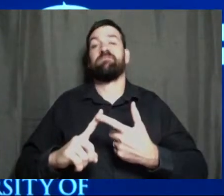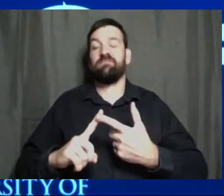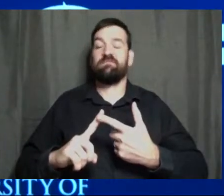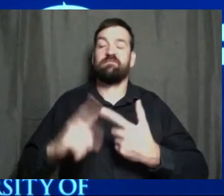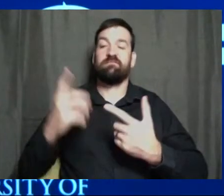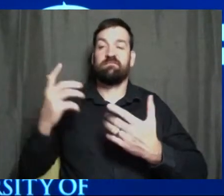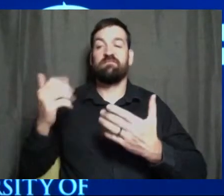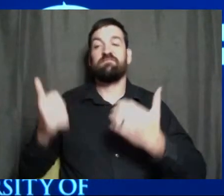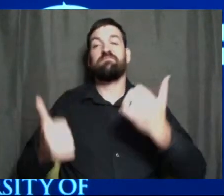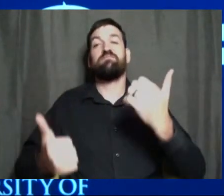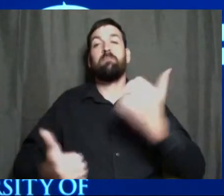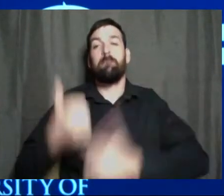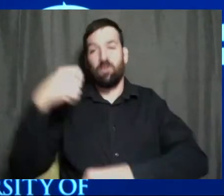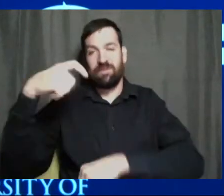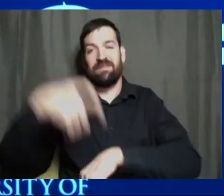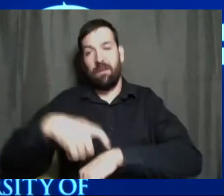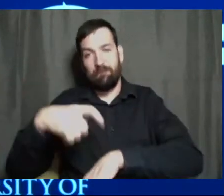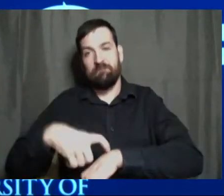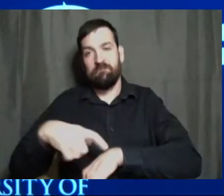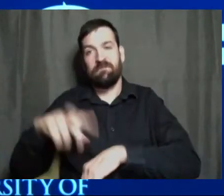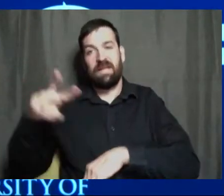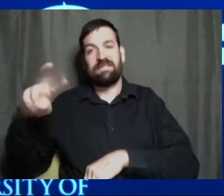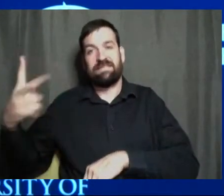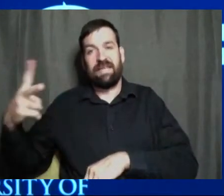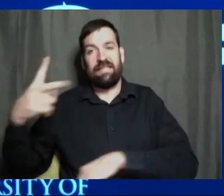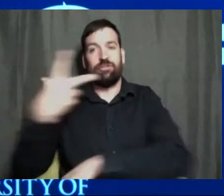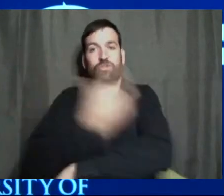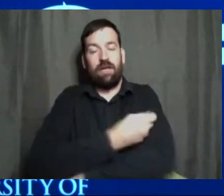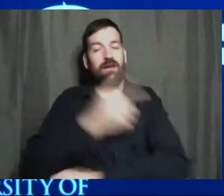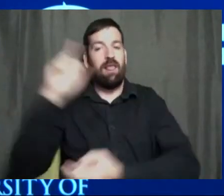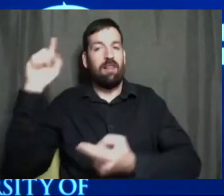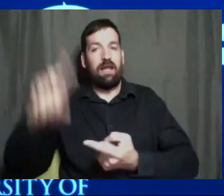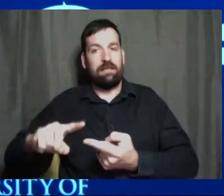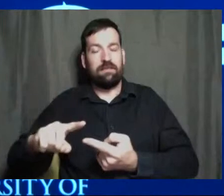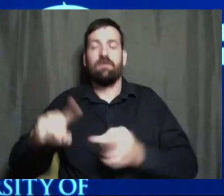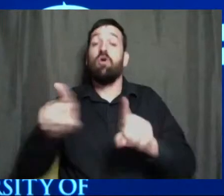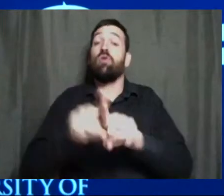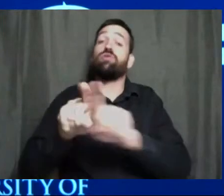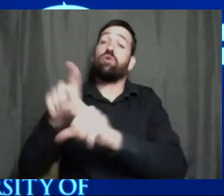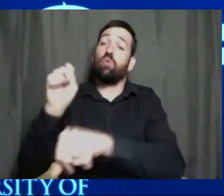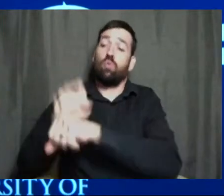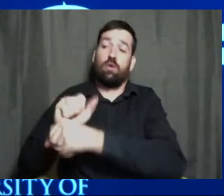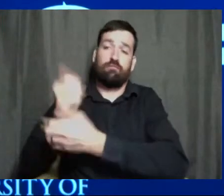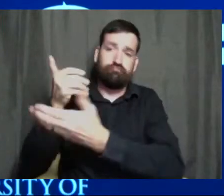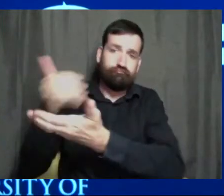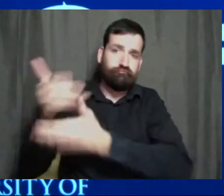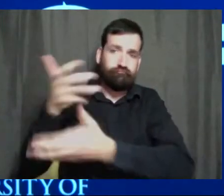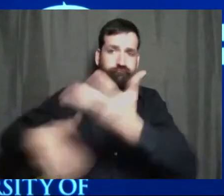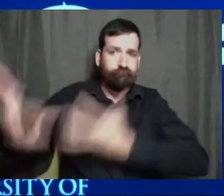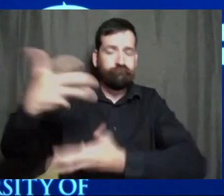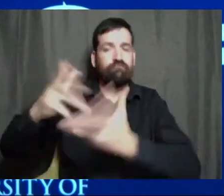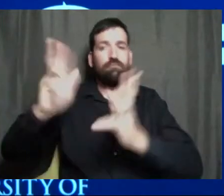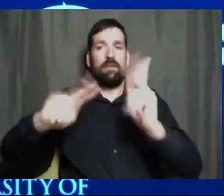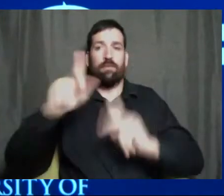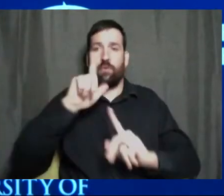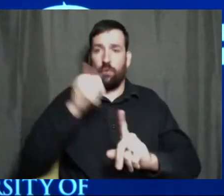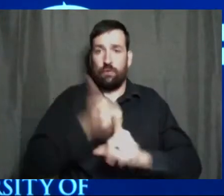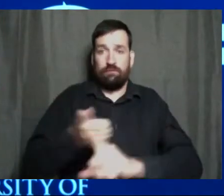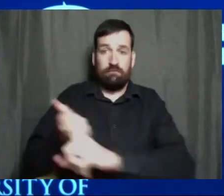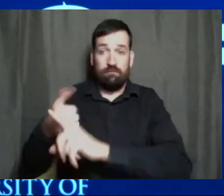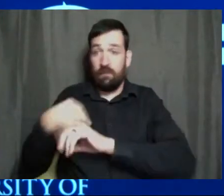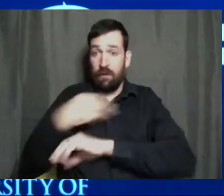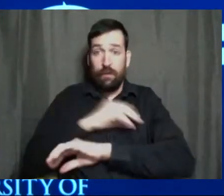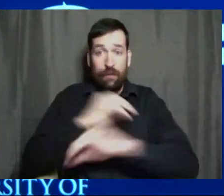are lower. We also work, as I mentioned, very closely with populations experiencing homelessness, and so